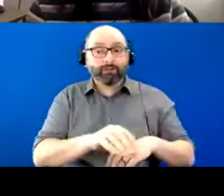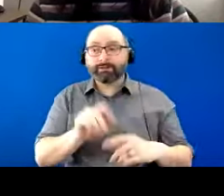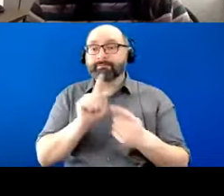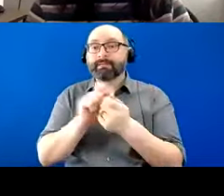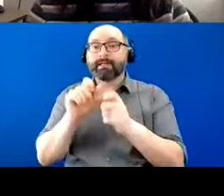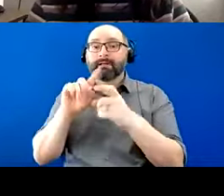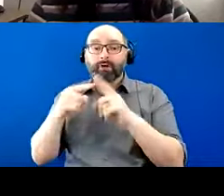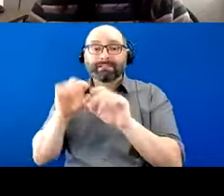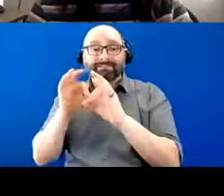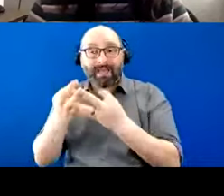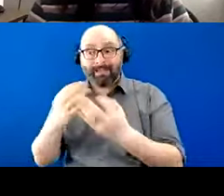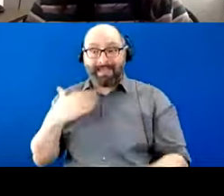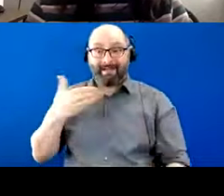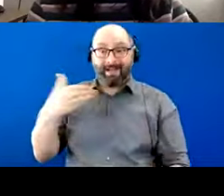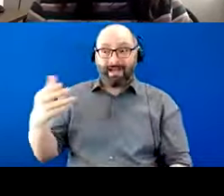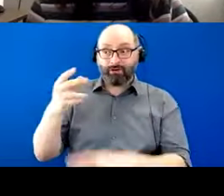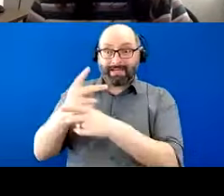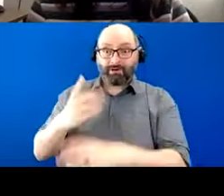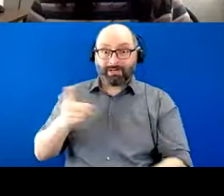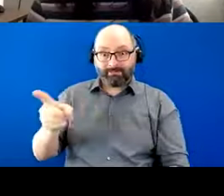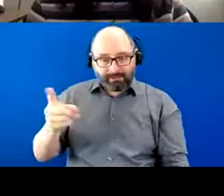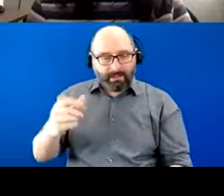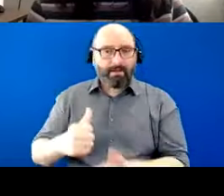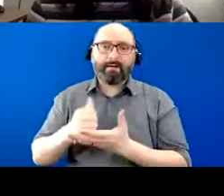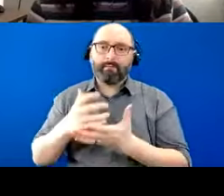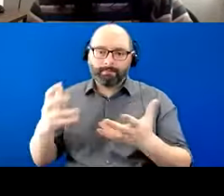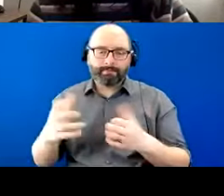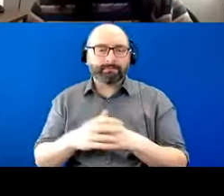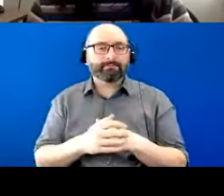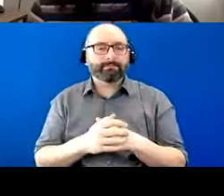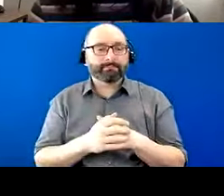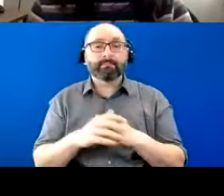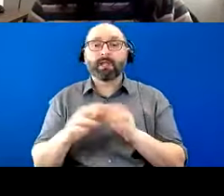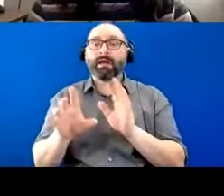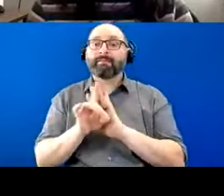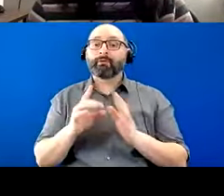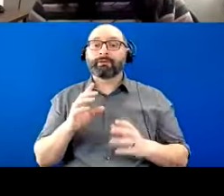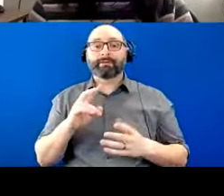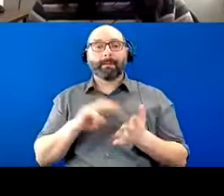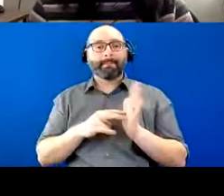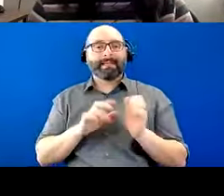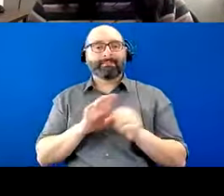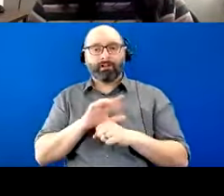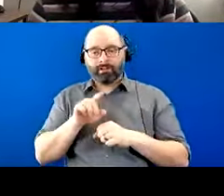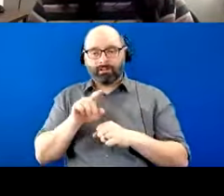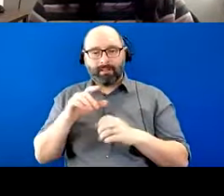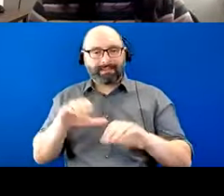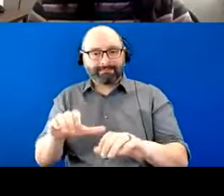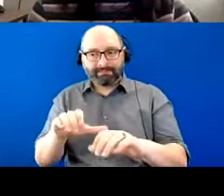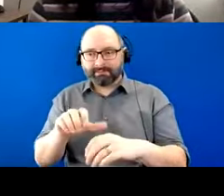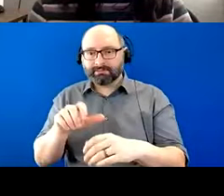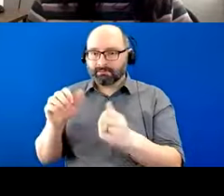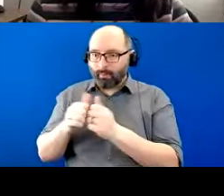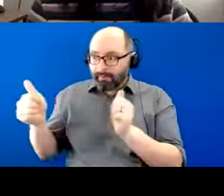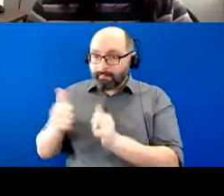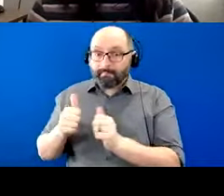and having the hired caregivers there really helped. She found meaningful activities for him and ways to engage him, even